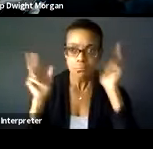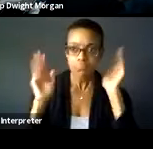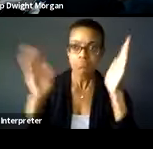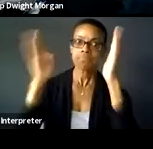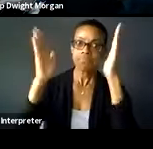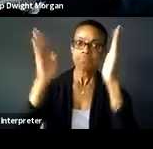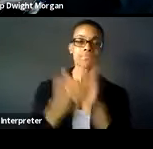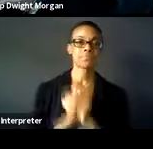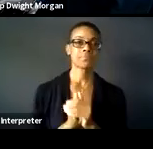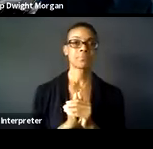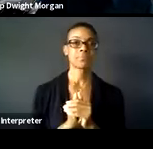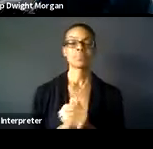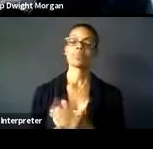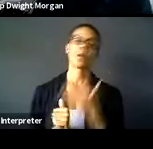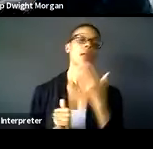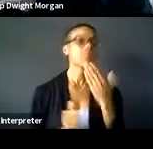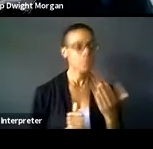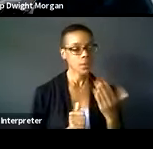Thank you for that question.